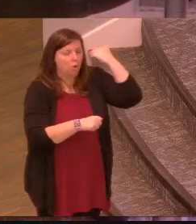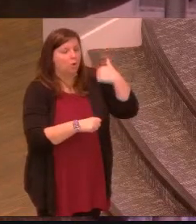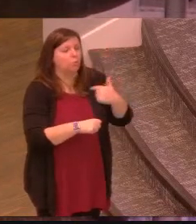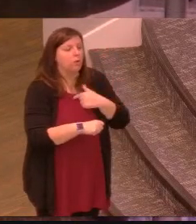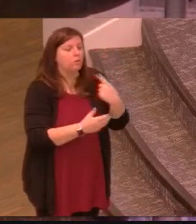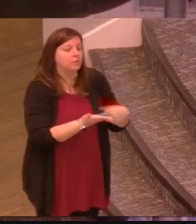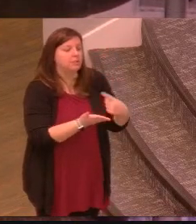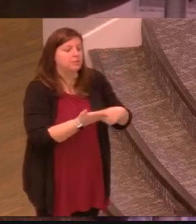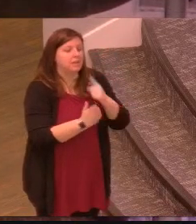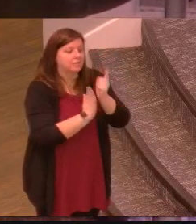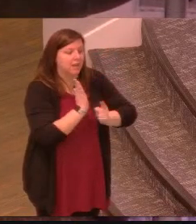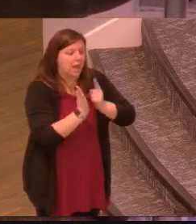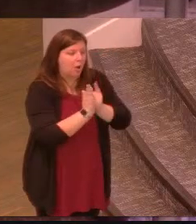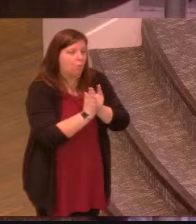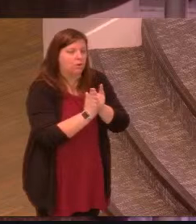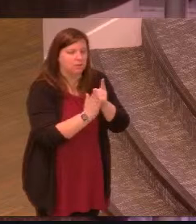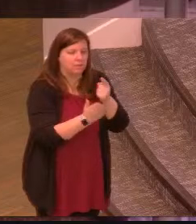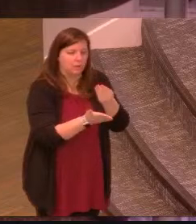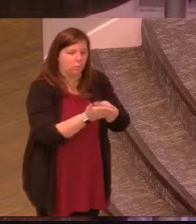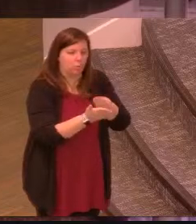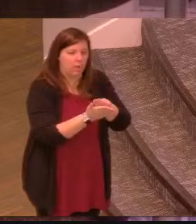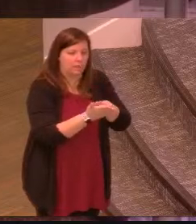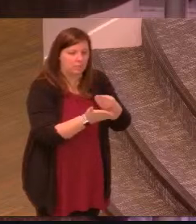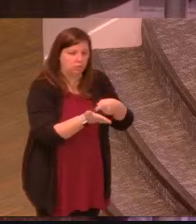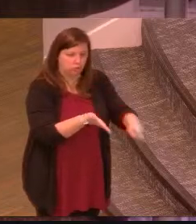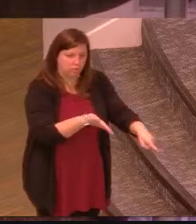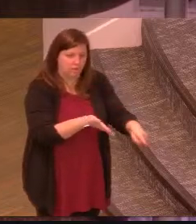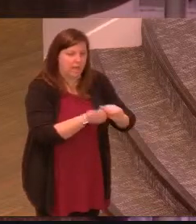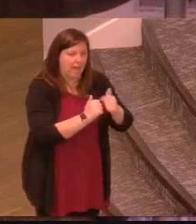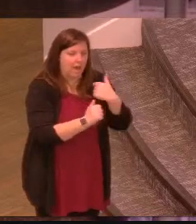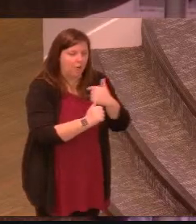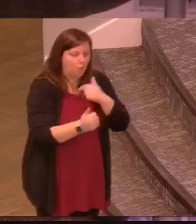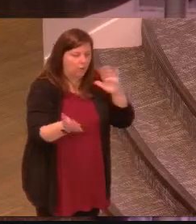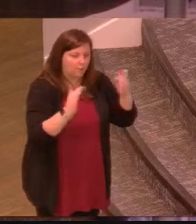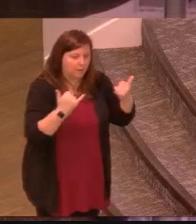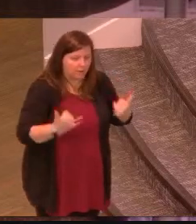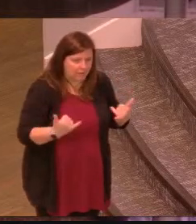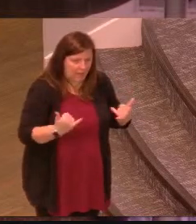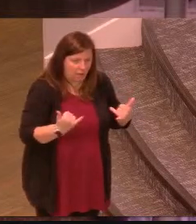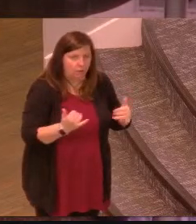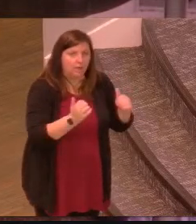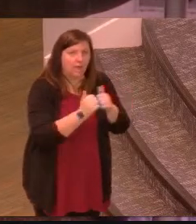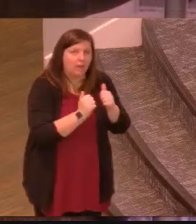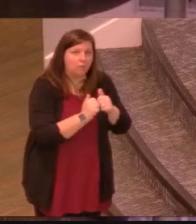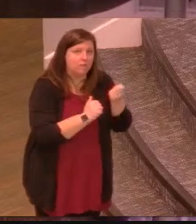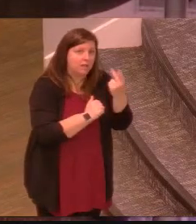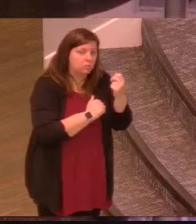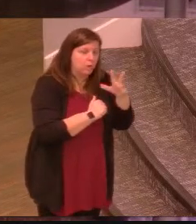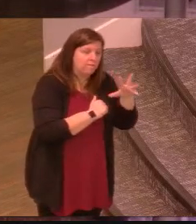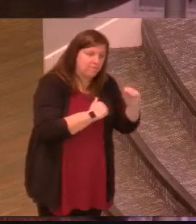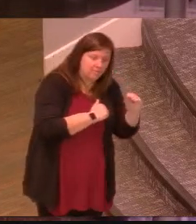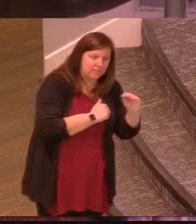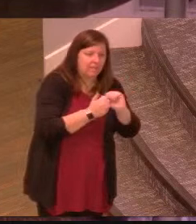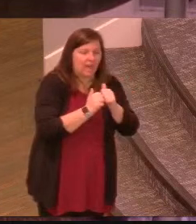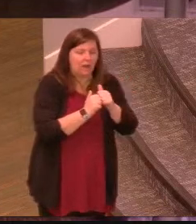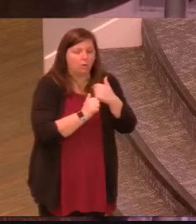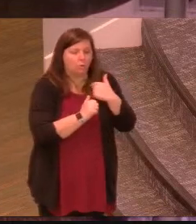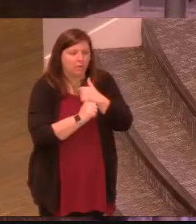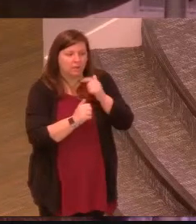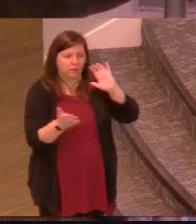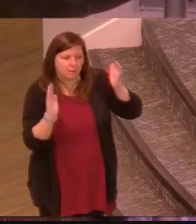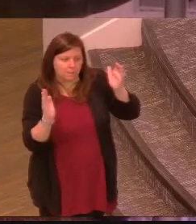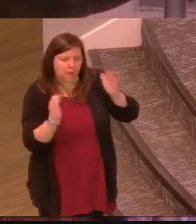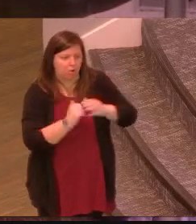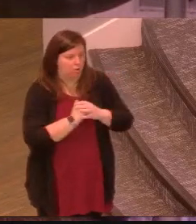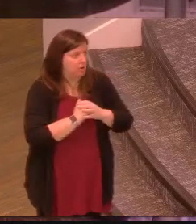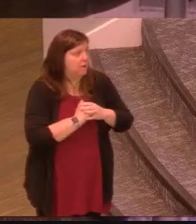how are we comparing now? And with this 1250, how will we compare? And I know